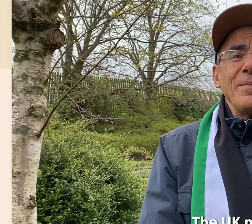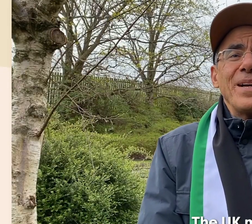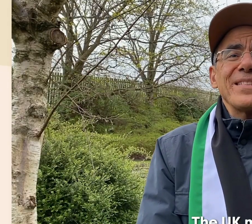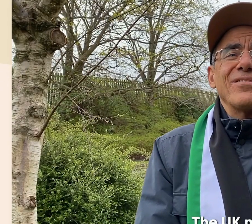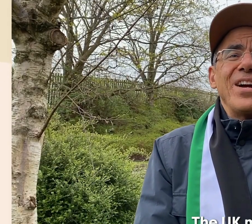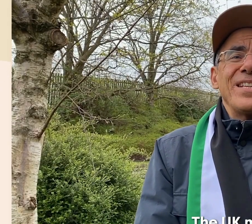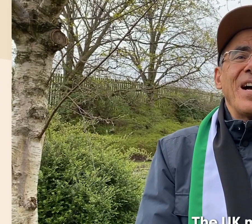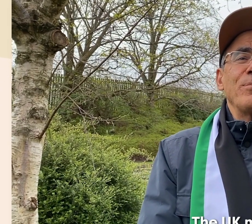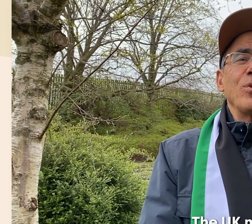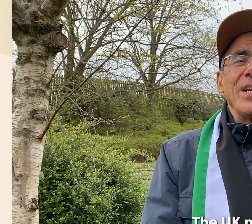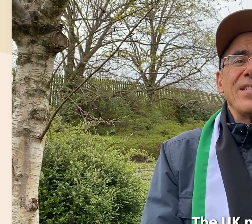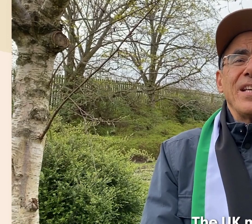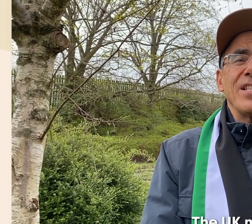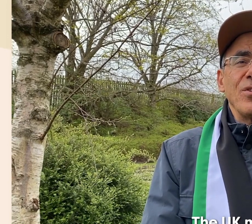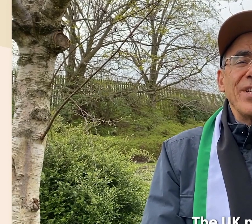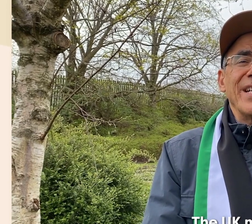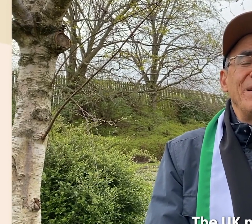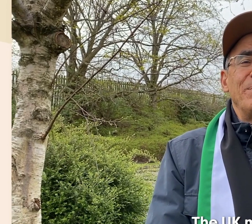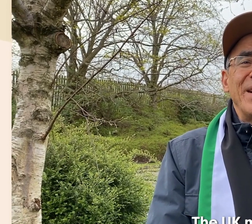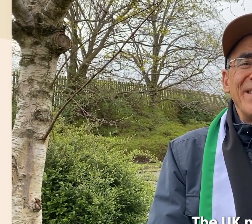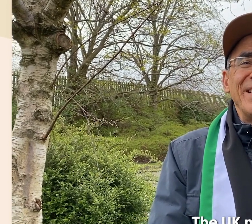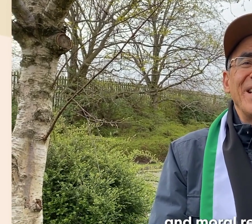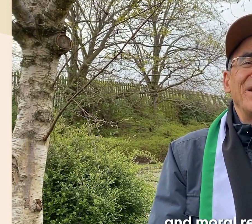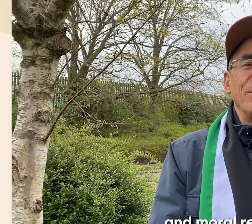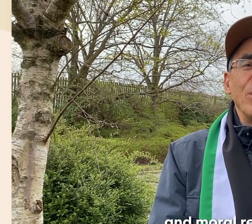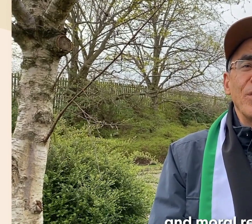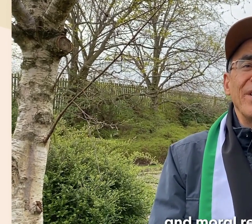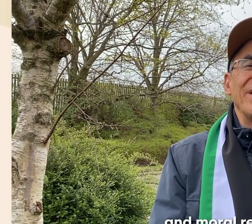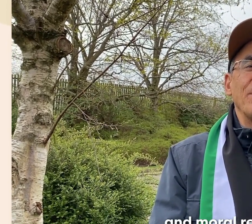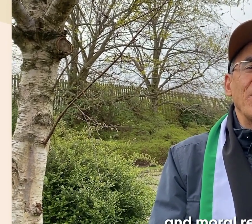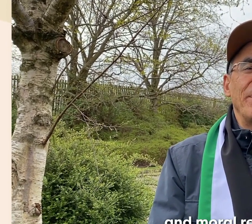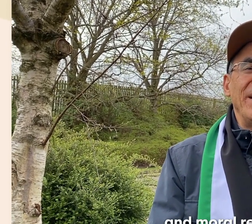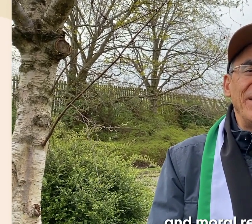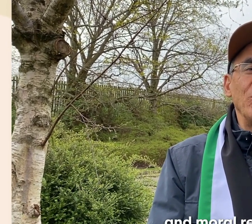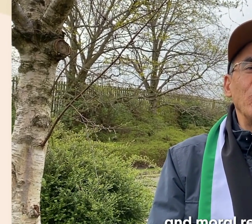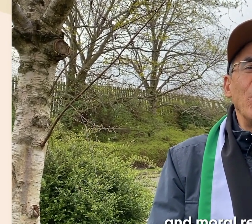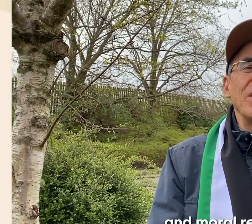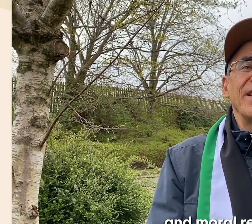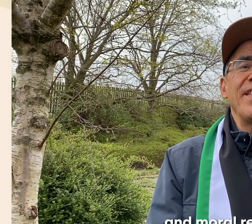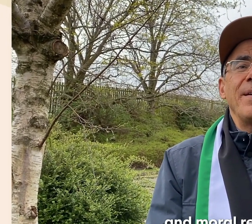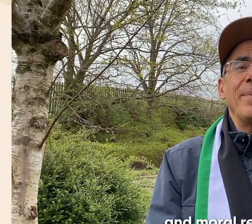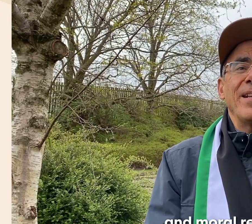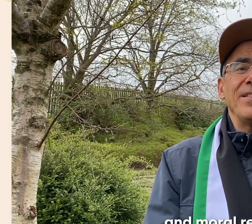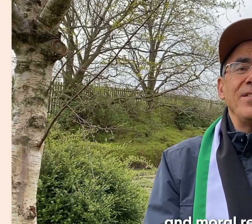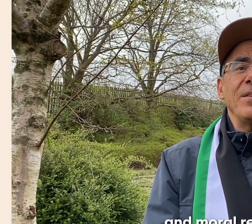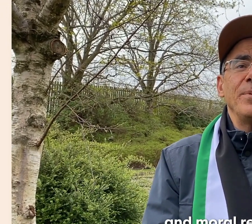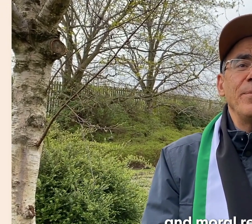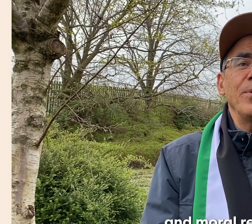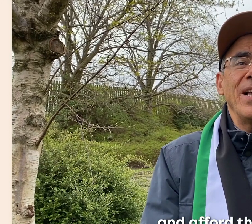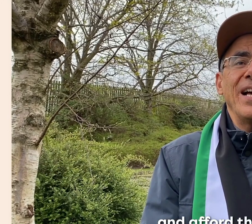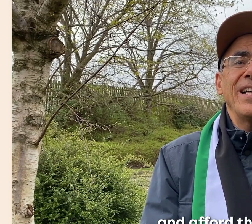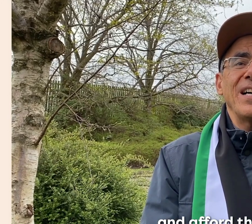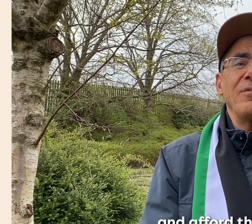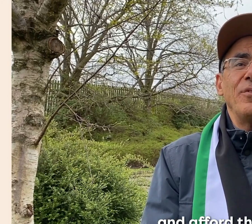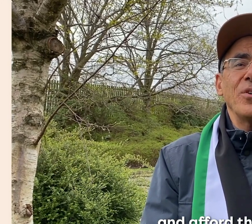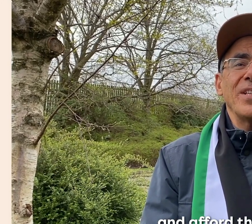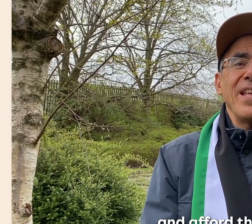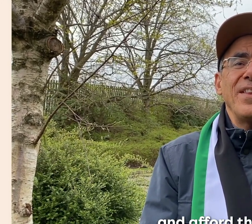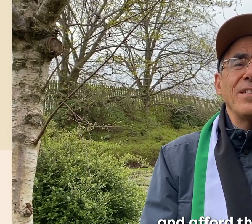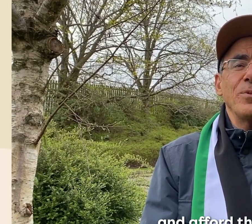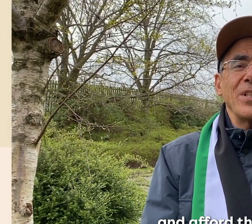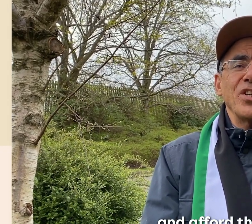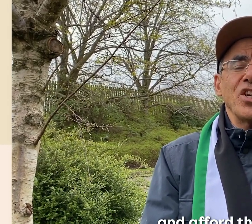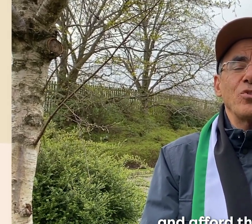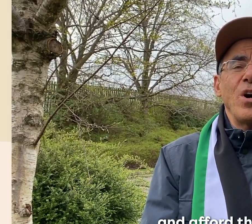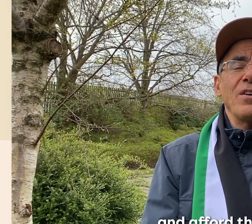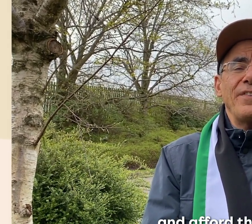The UK must rise up to its historical, present, and moral responsibility toward the Palestinian people and afford